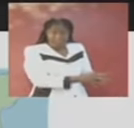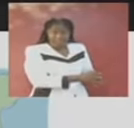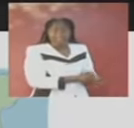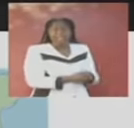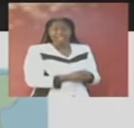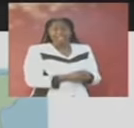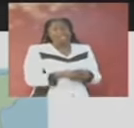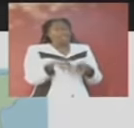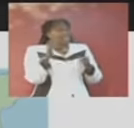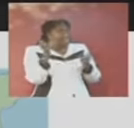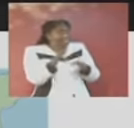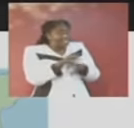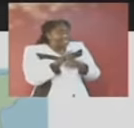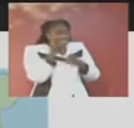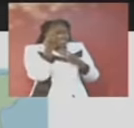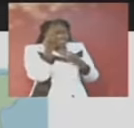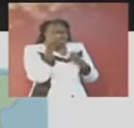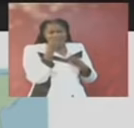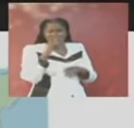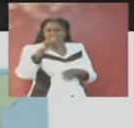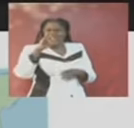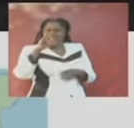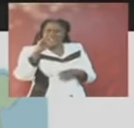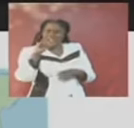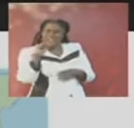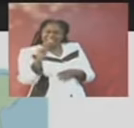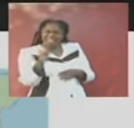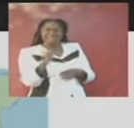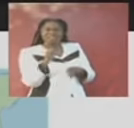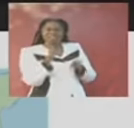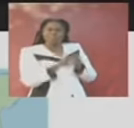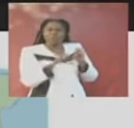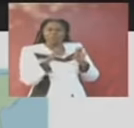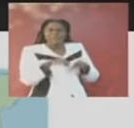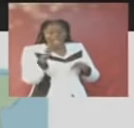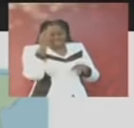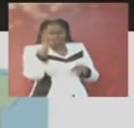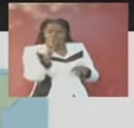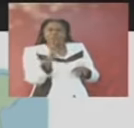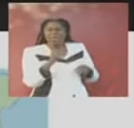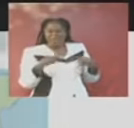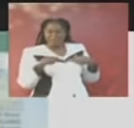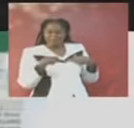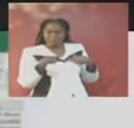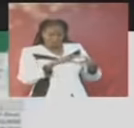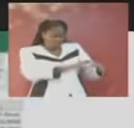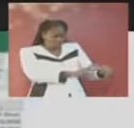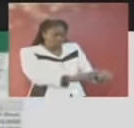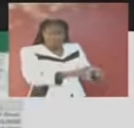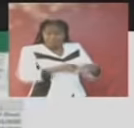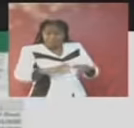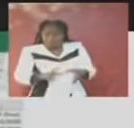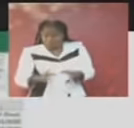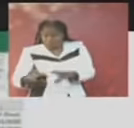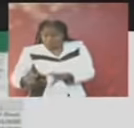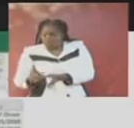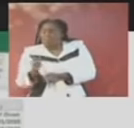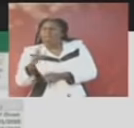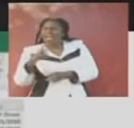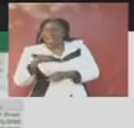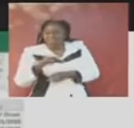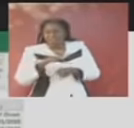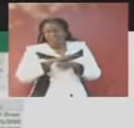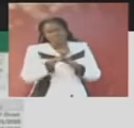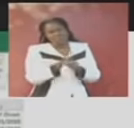the cluster, but they identify the patient information. Again, you will see as we move to the next slide that it's strictly